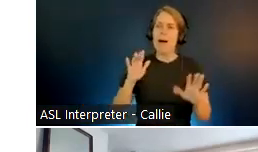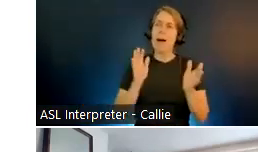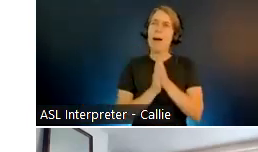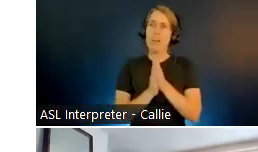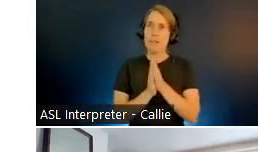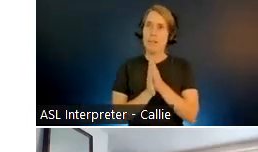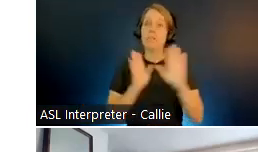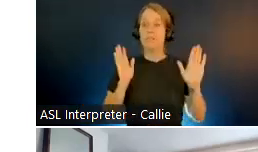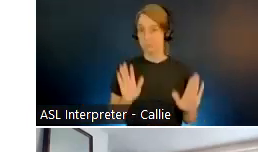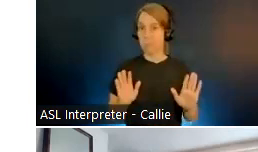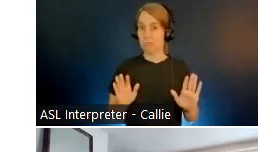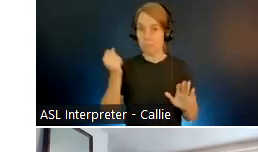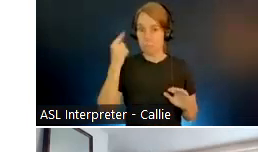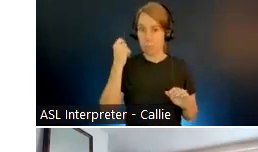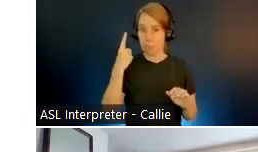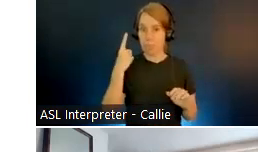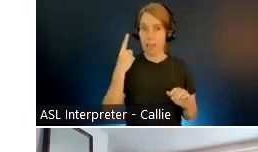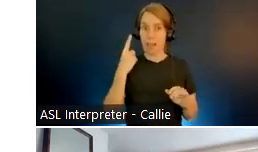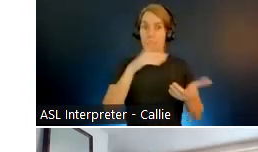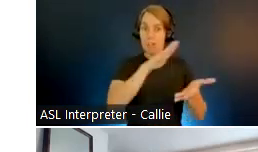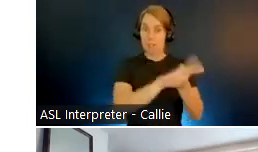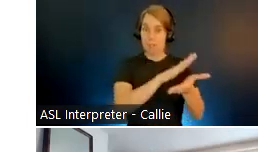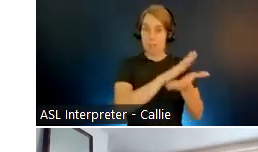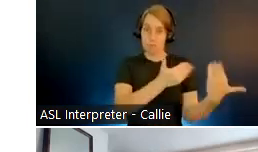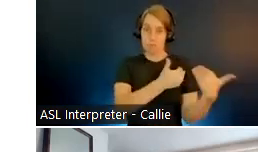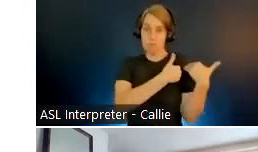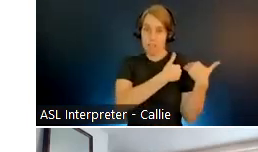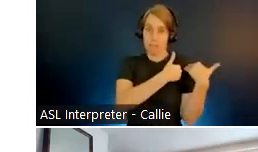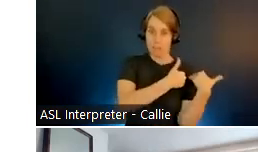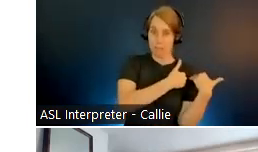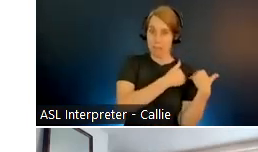it is not on the school to do all of it.